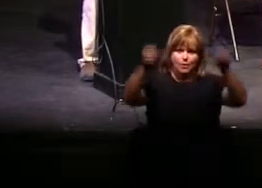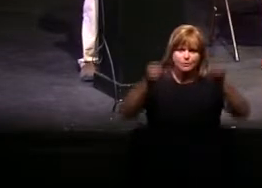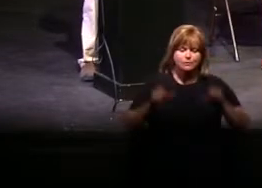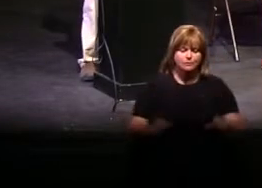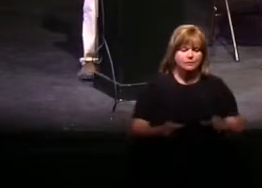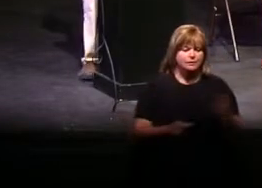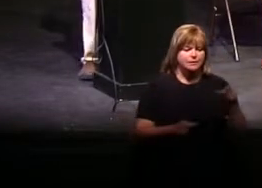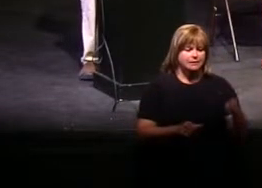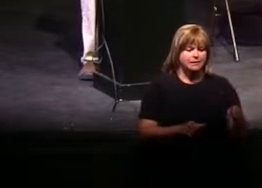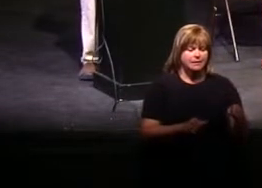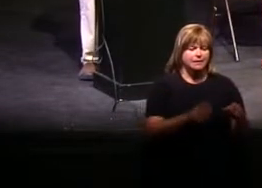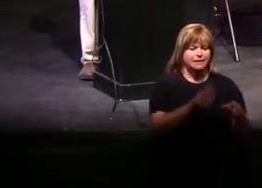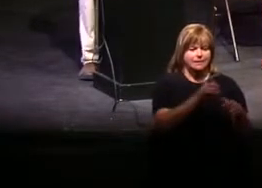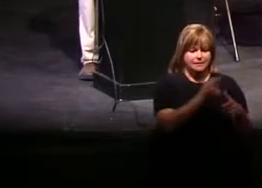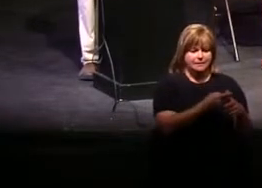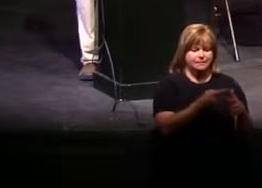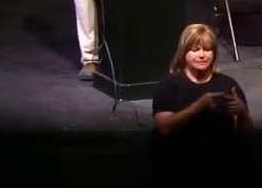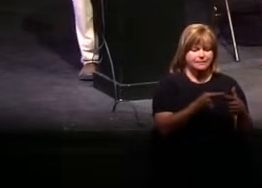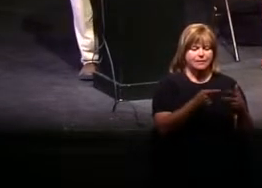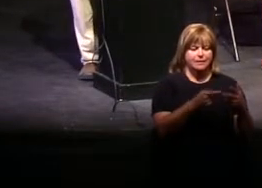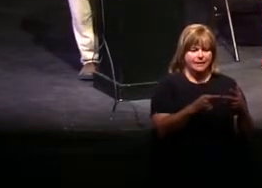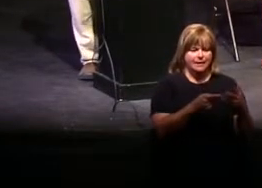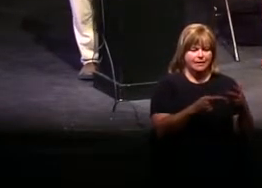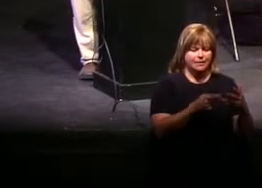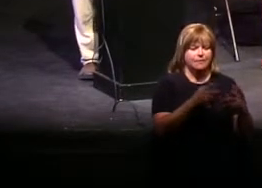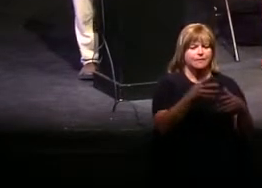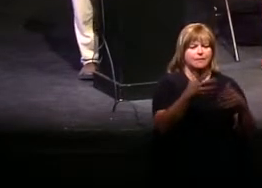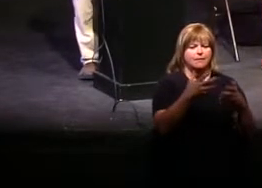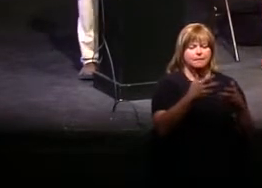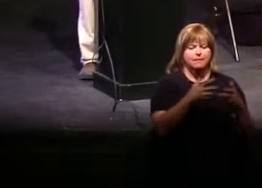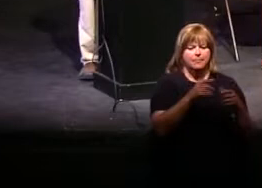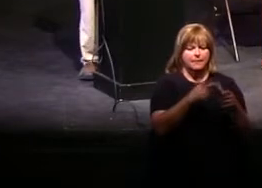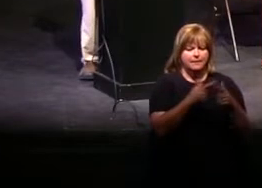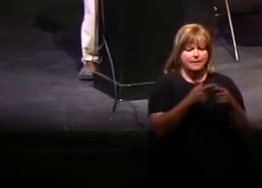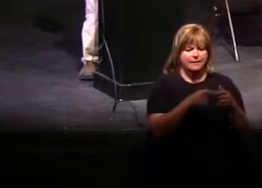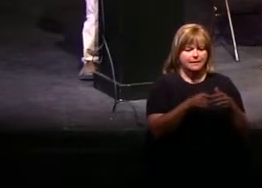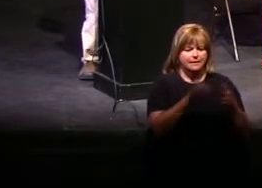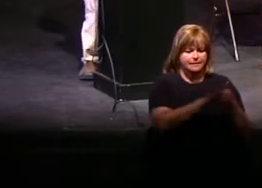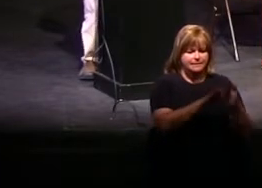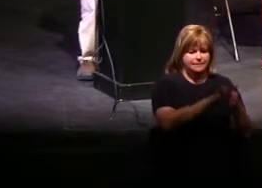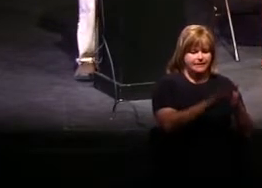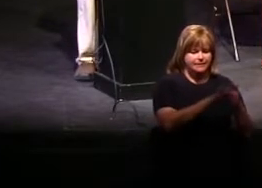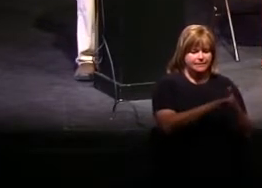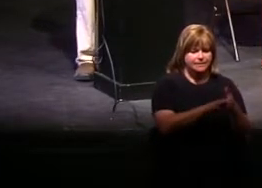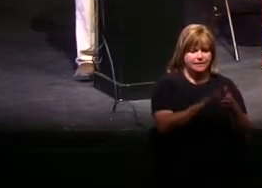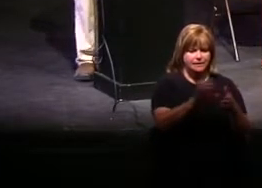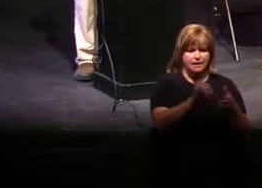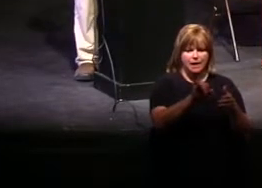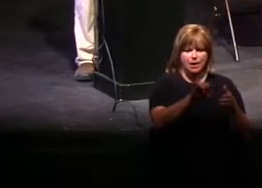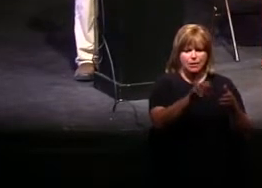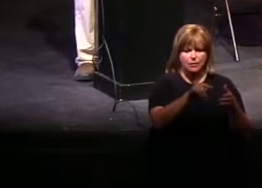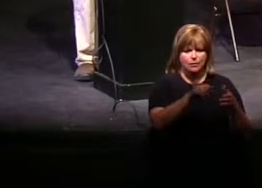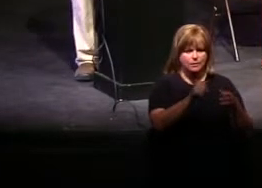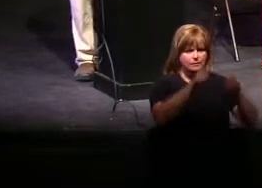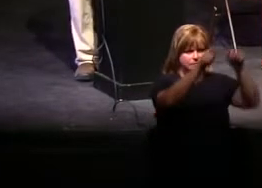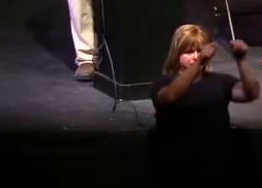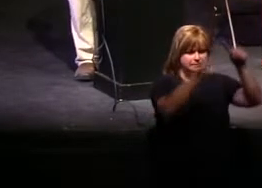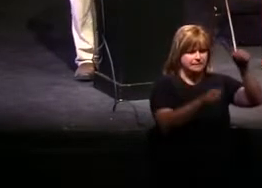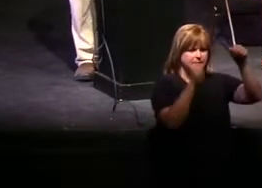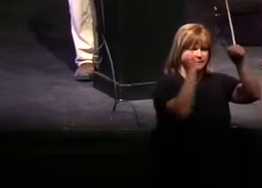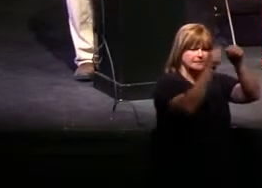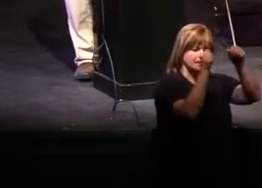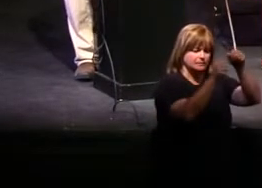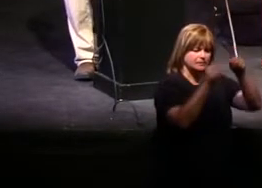County, Chum County, Bear Bait and Dead Wolf County, county of the coyote pelt nailed to the barn door,